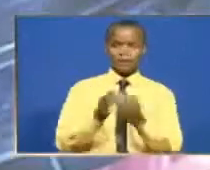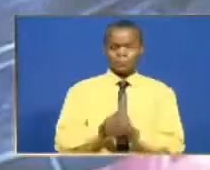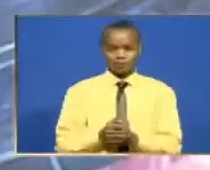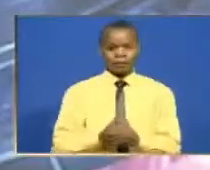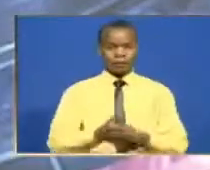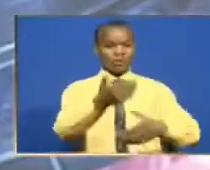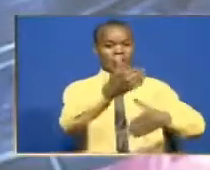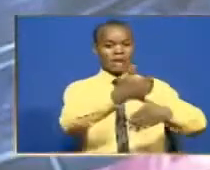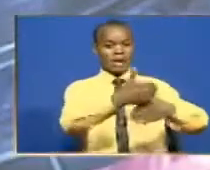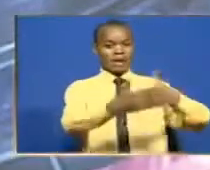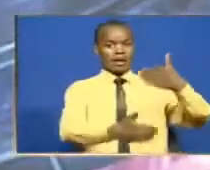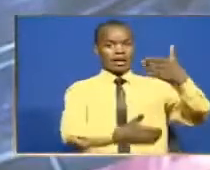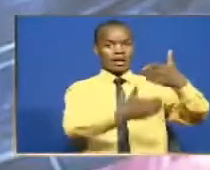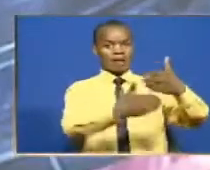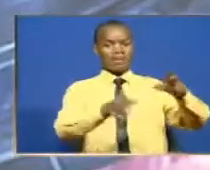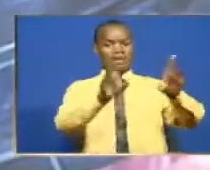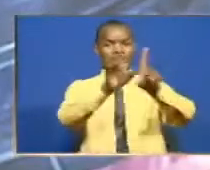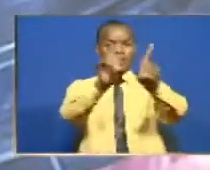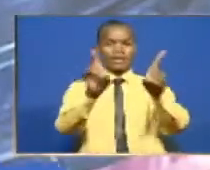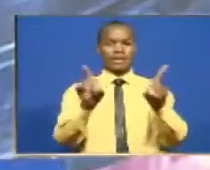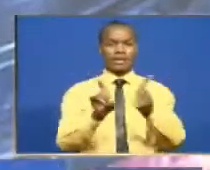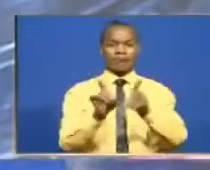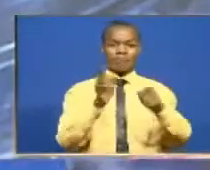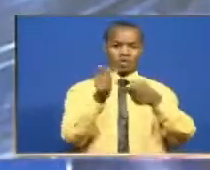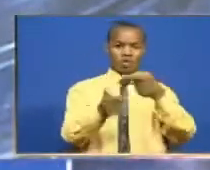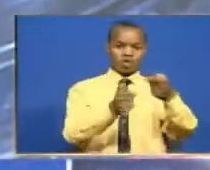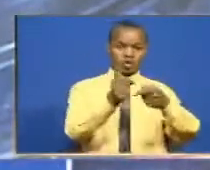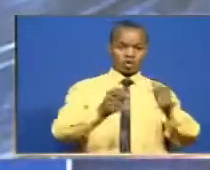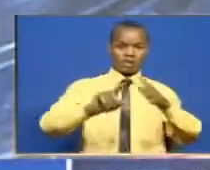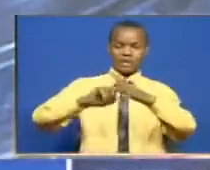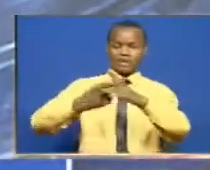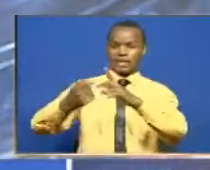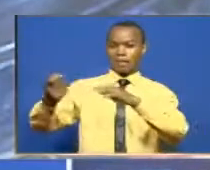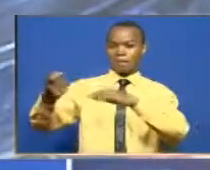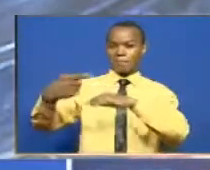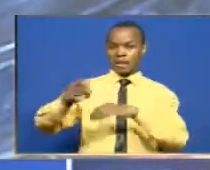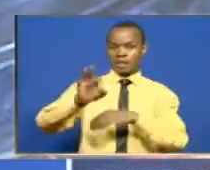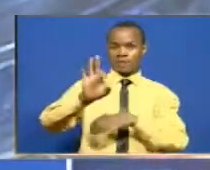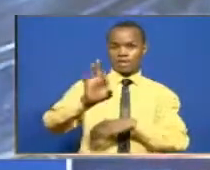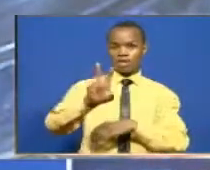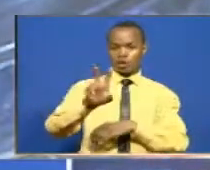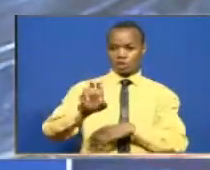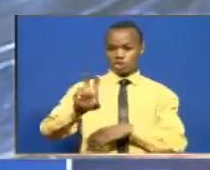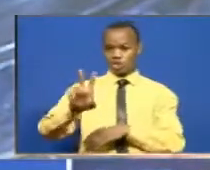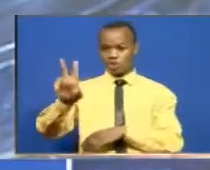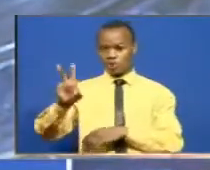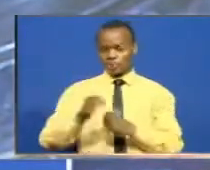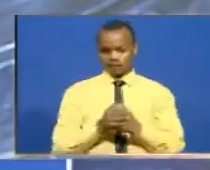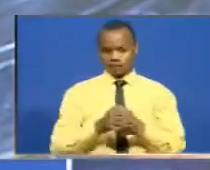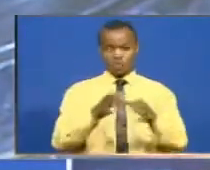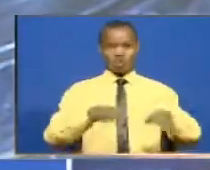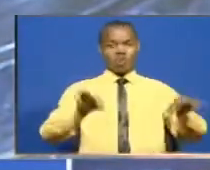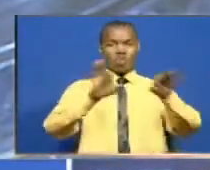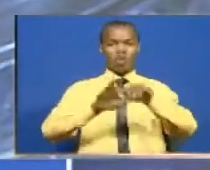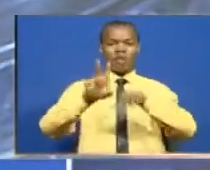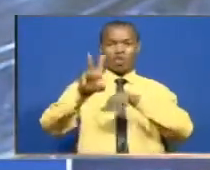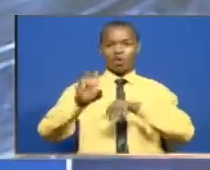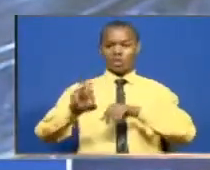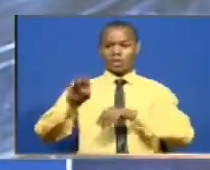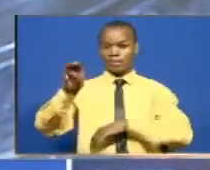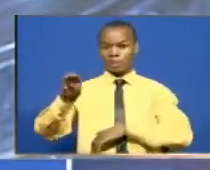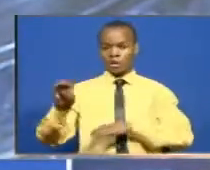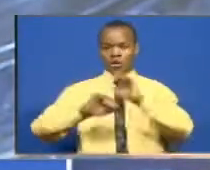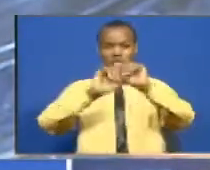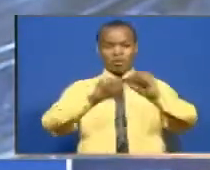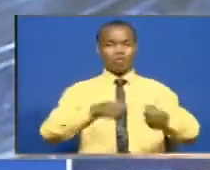Construction of Mwache Multipurpose Dam is on course starting in March 2021. The 20 billion shillings project is meant to harness the flood